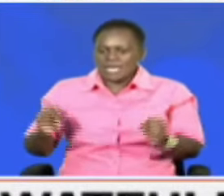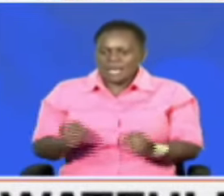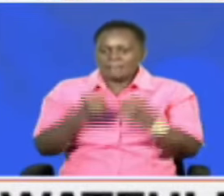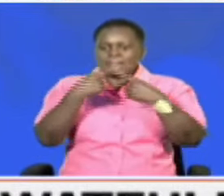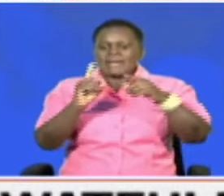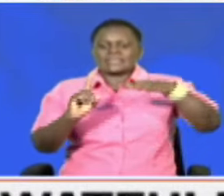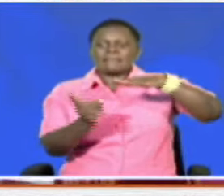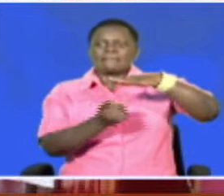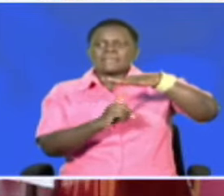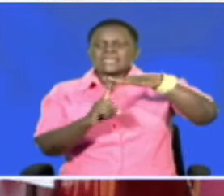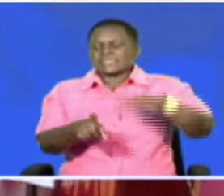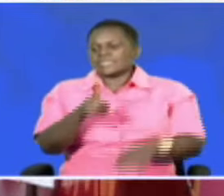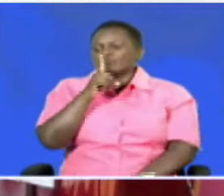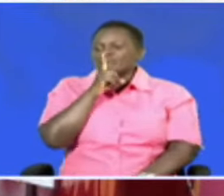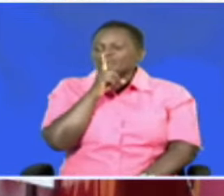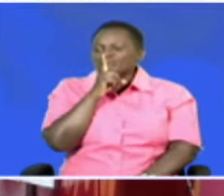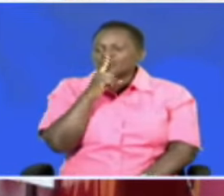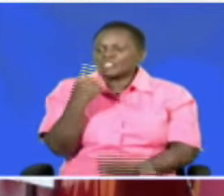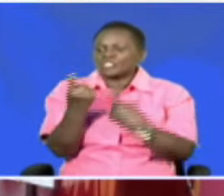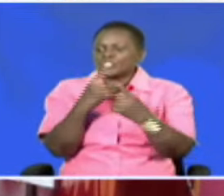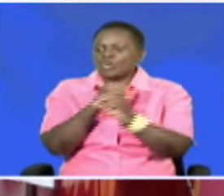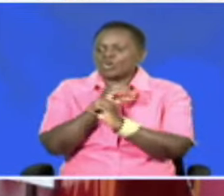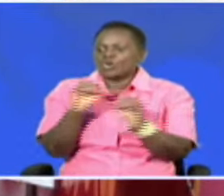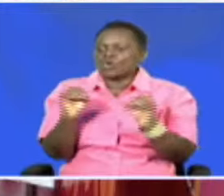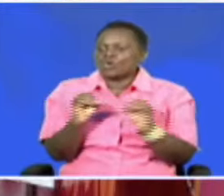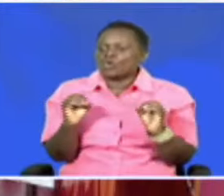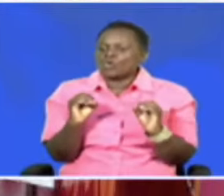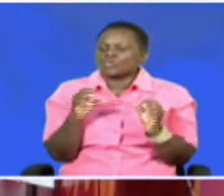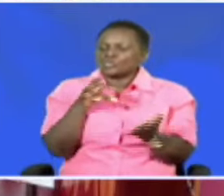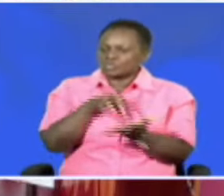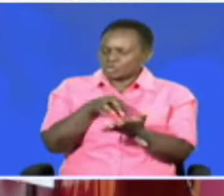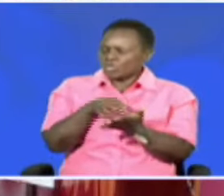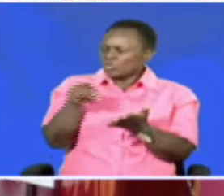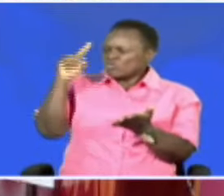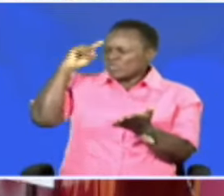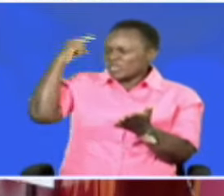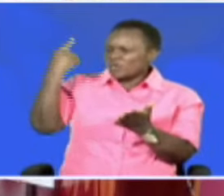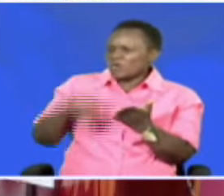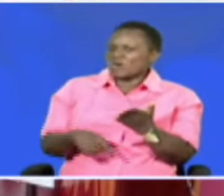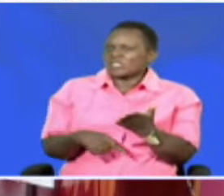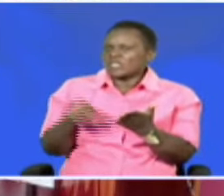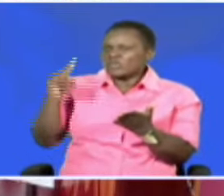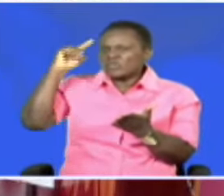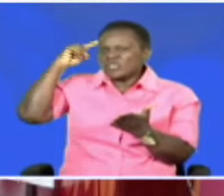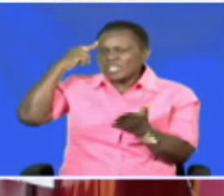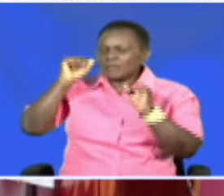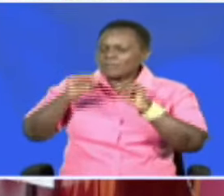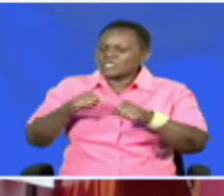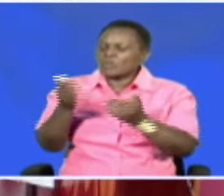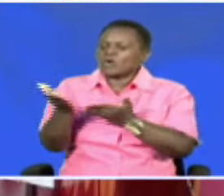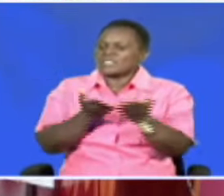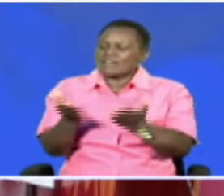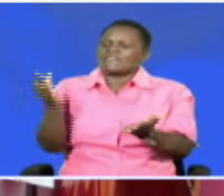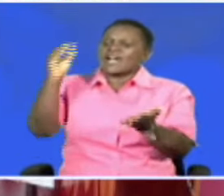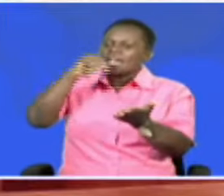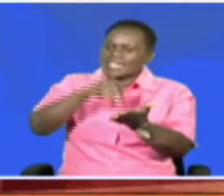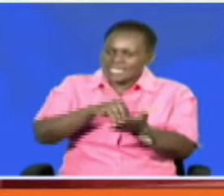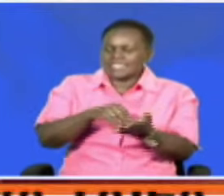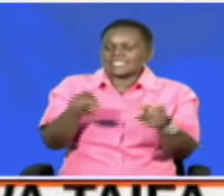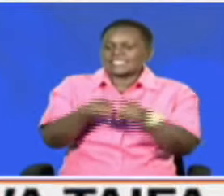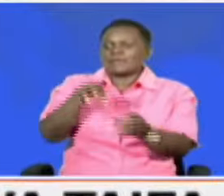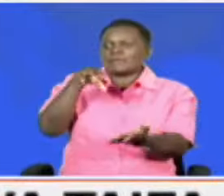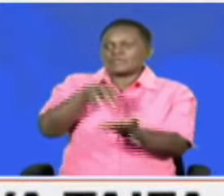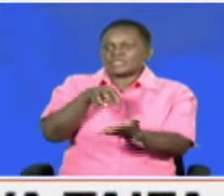the minister's voice was not being heard in that situation. What do you think, what makes you think that you can serve again in the same docket?